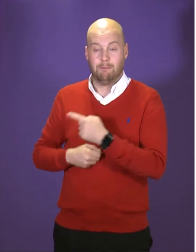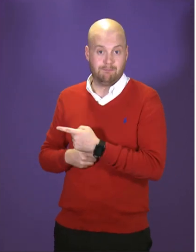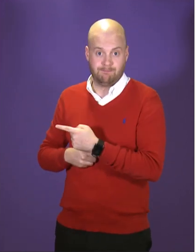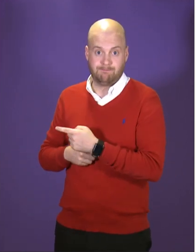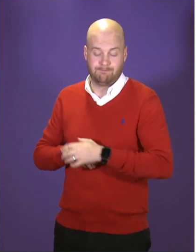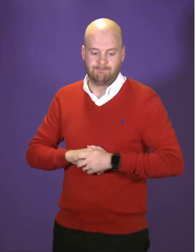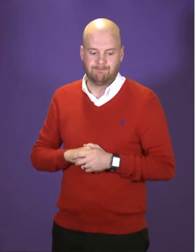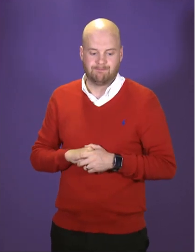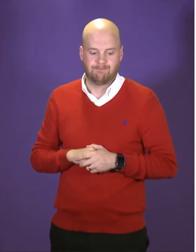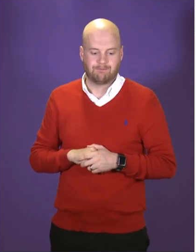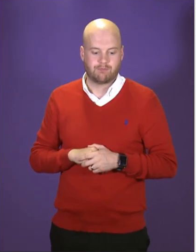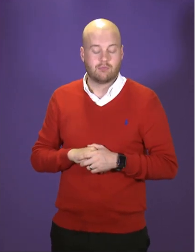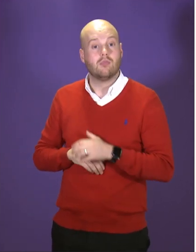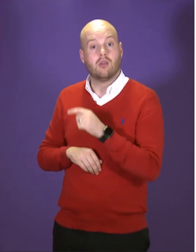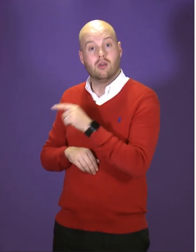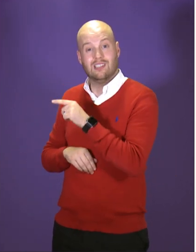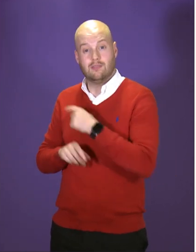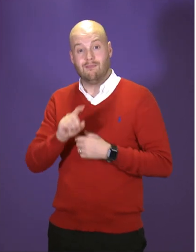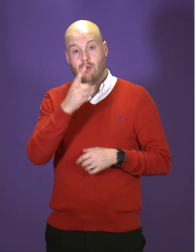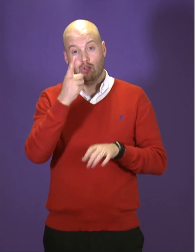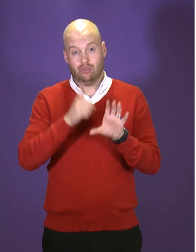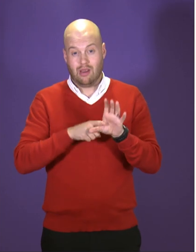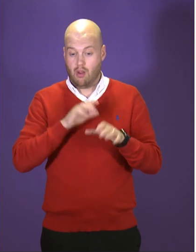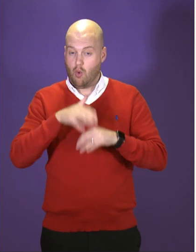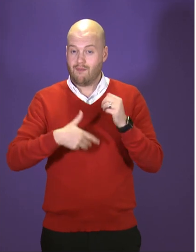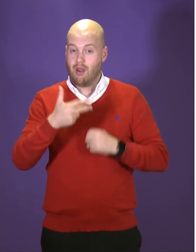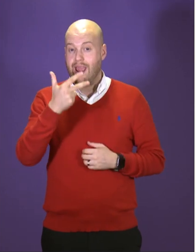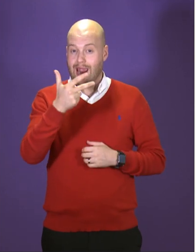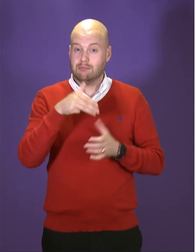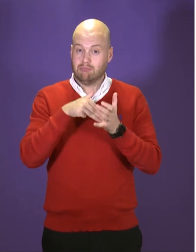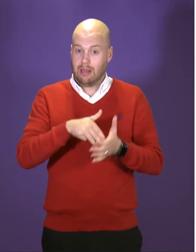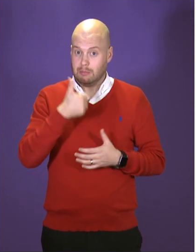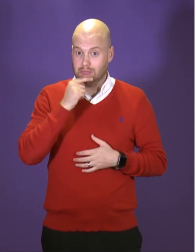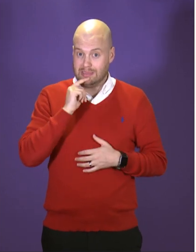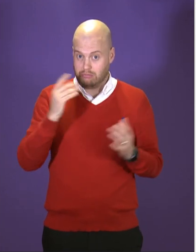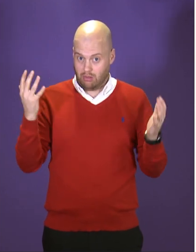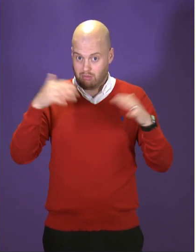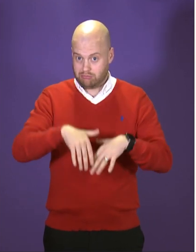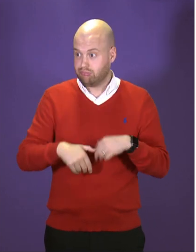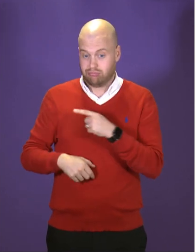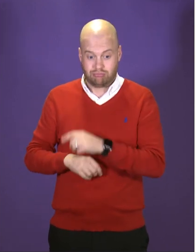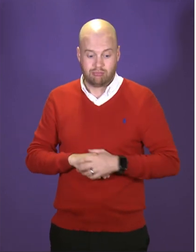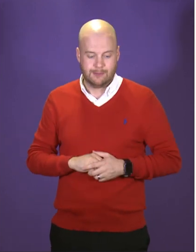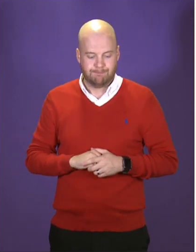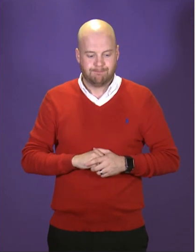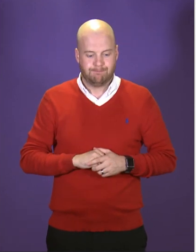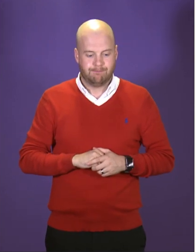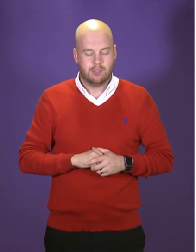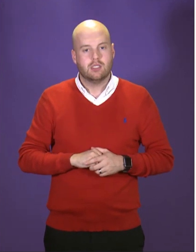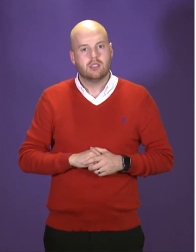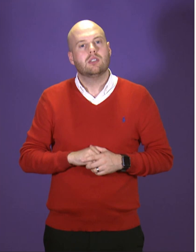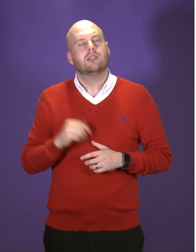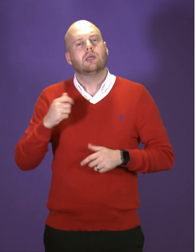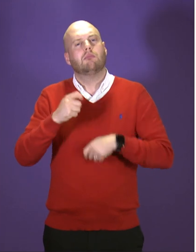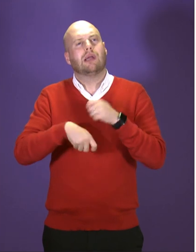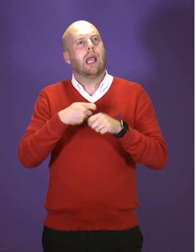Tate's expansion changed London fundamentally. It made it a global centre for contemporary art in a